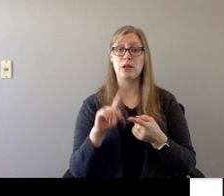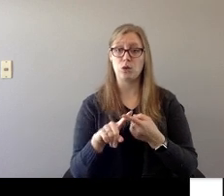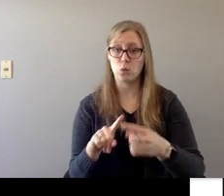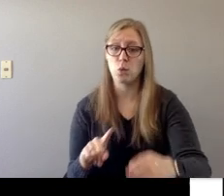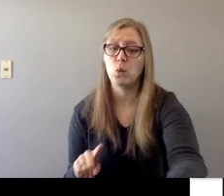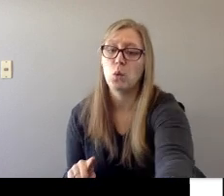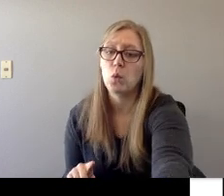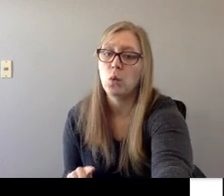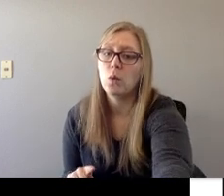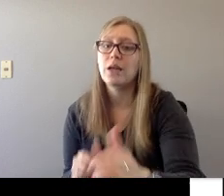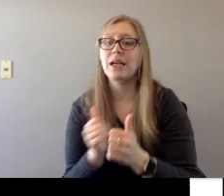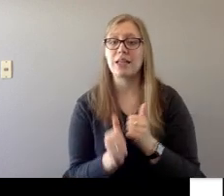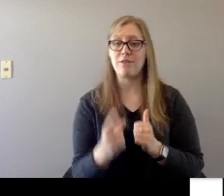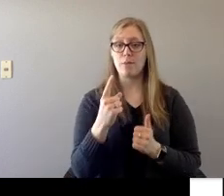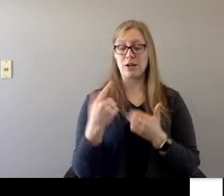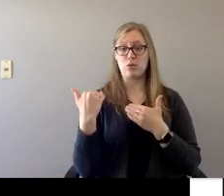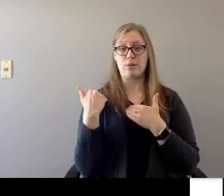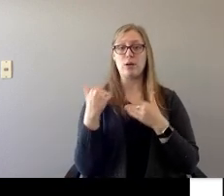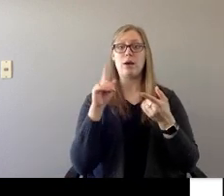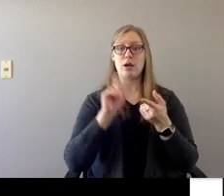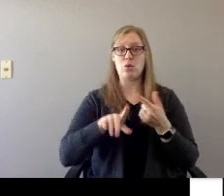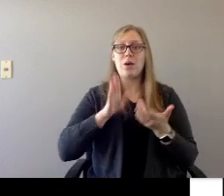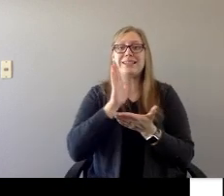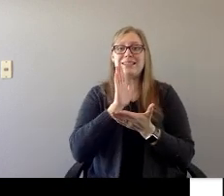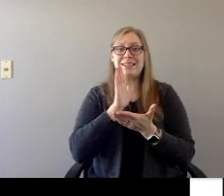cases published in the Morbidity